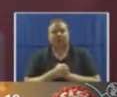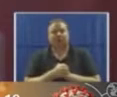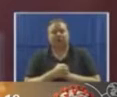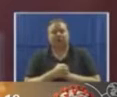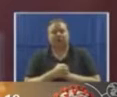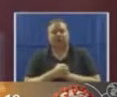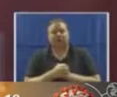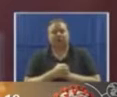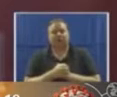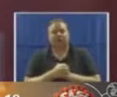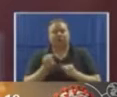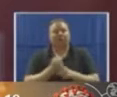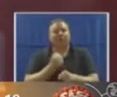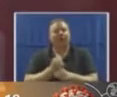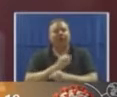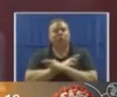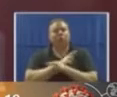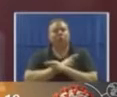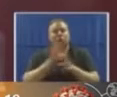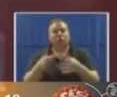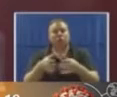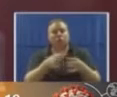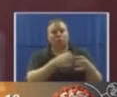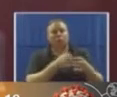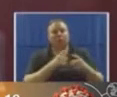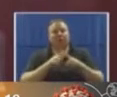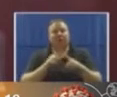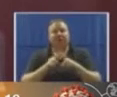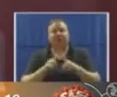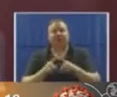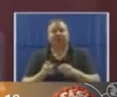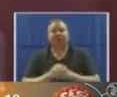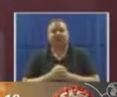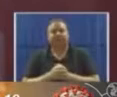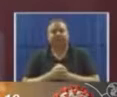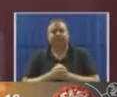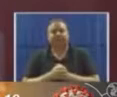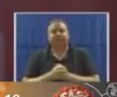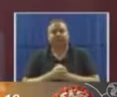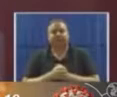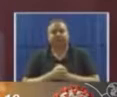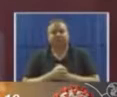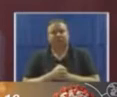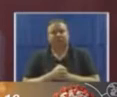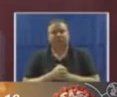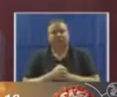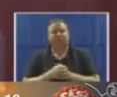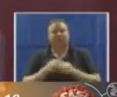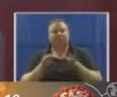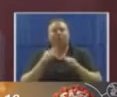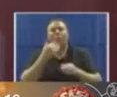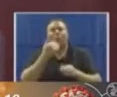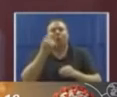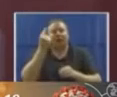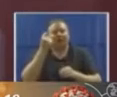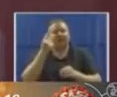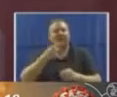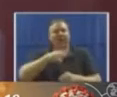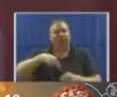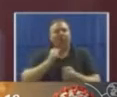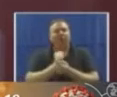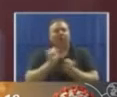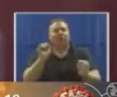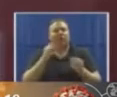Africa, other religious groups, as well as the vaccinated and unvaccinated, who understand that our freedoms